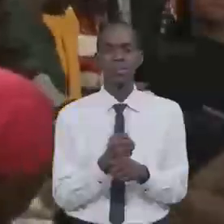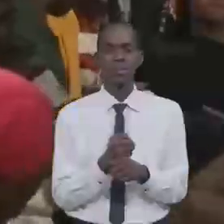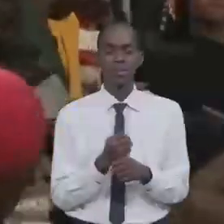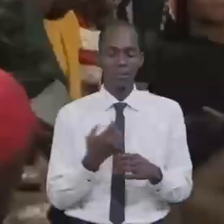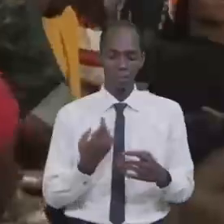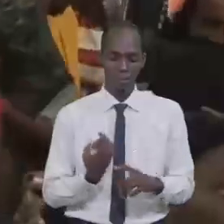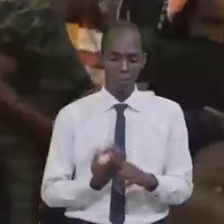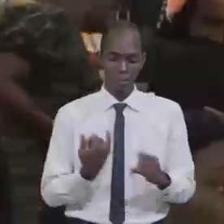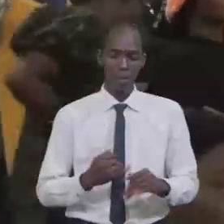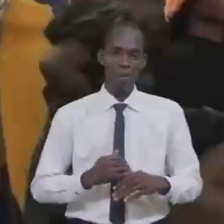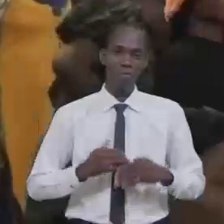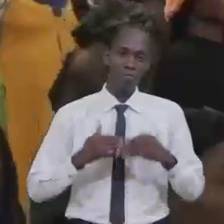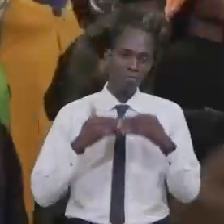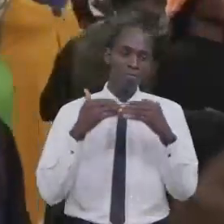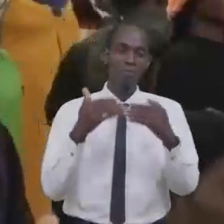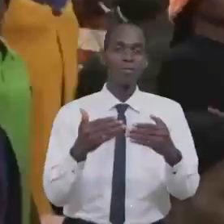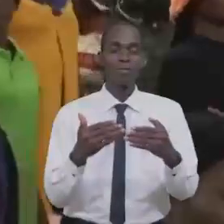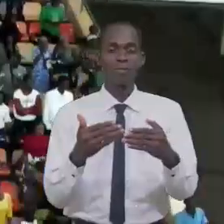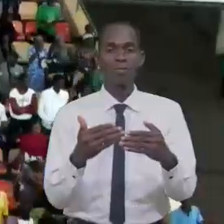henceforth, I